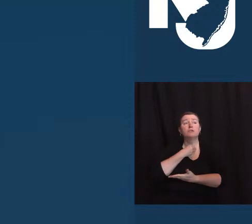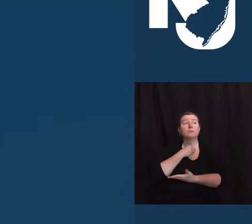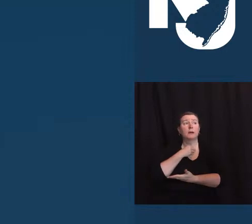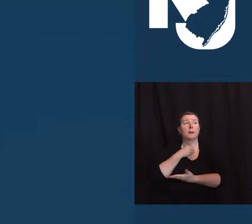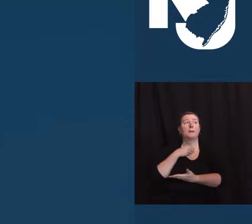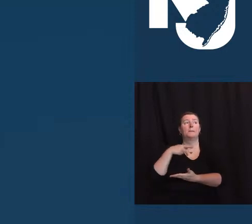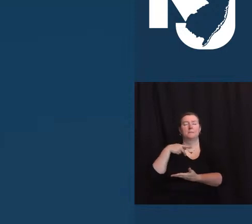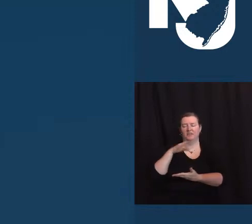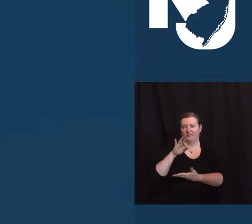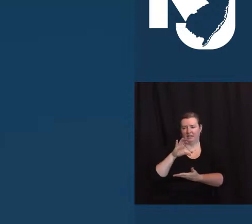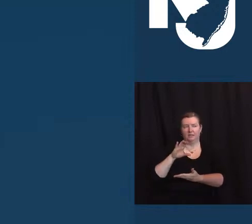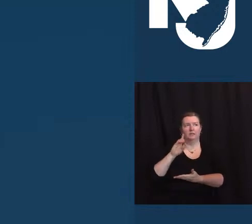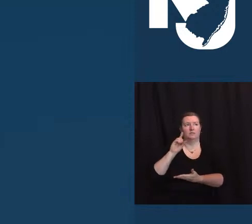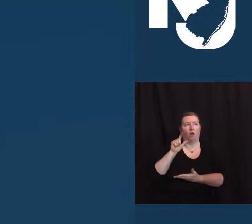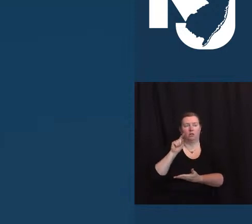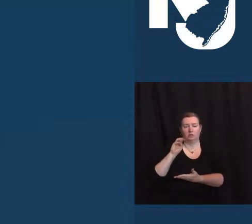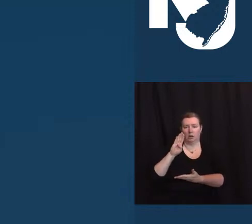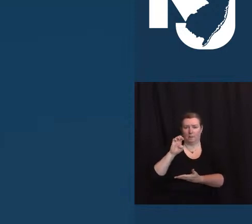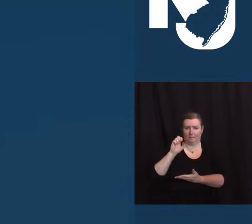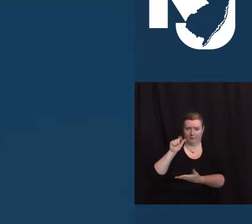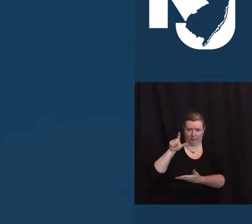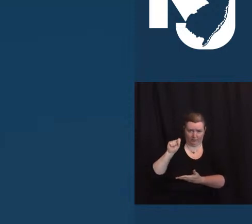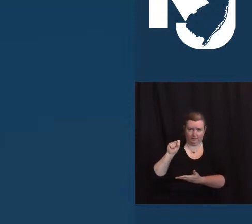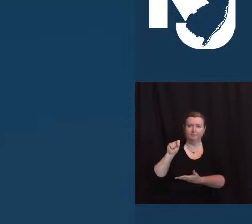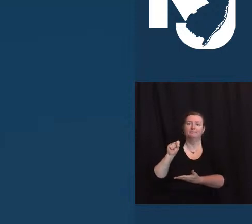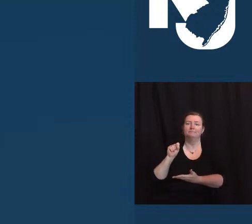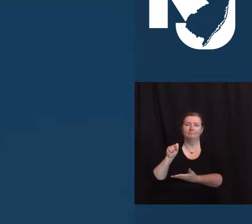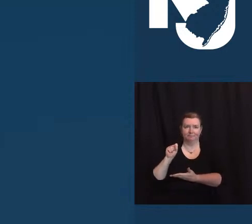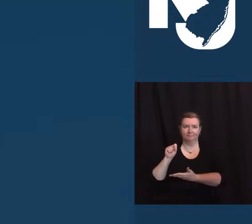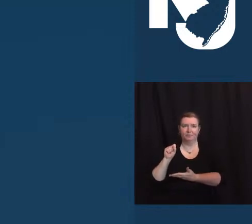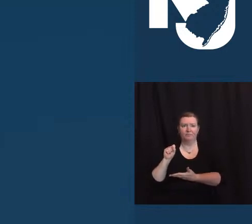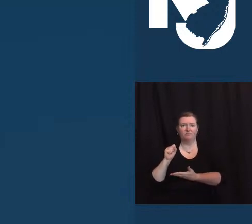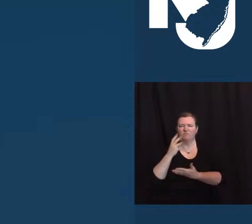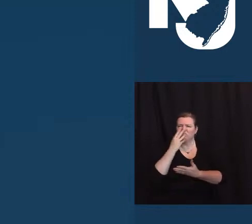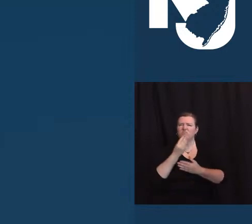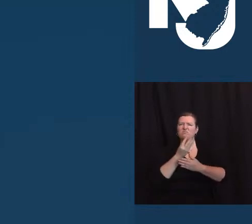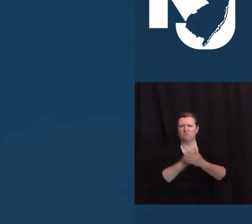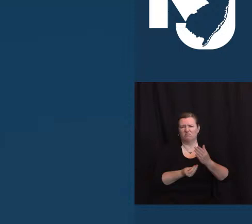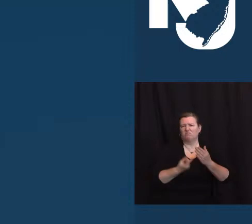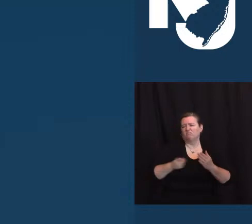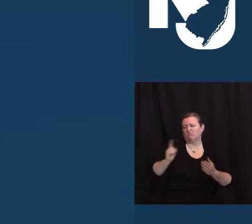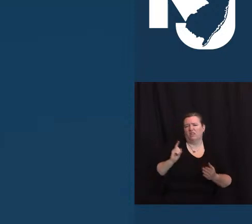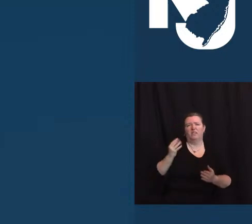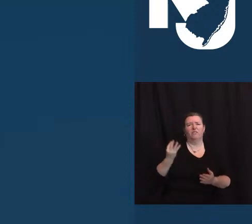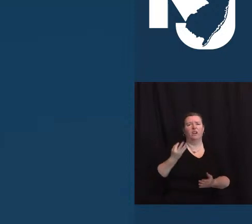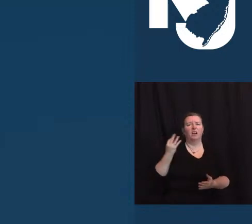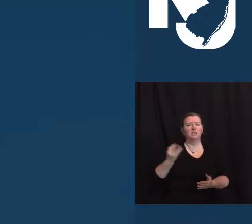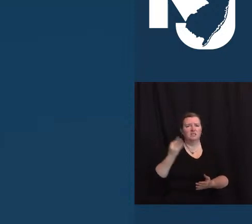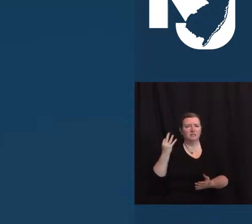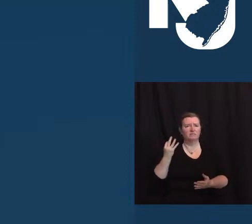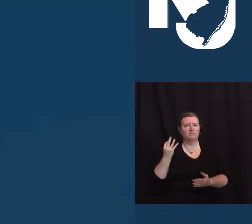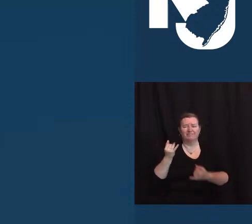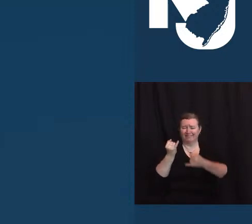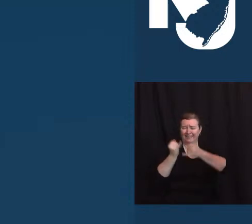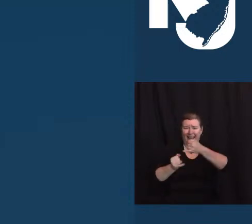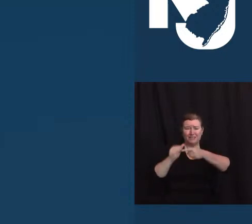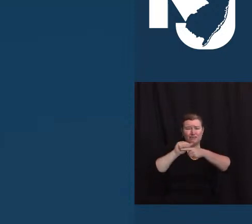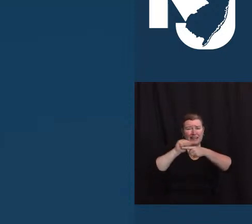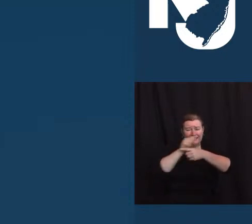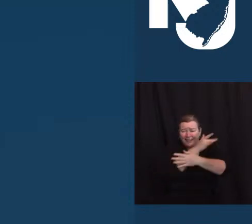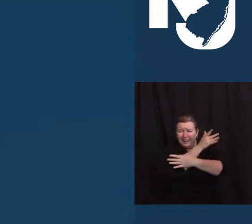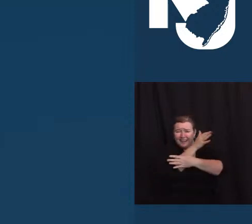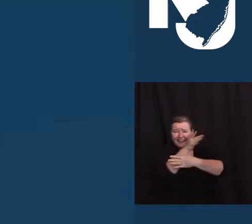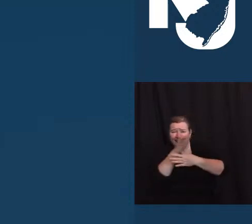of Pennsville, who tragically passed away on Friday during his final training exercise at